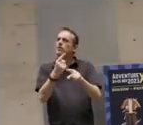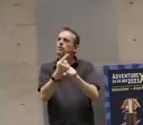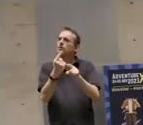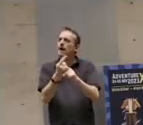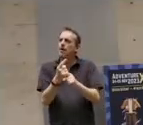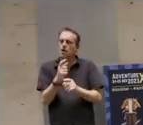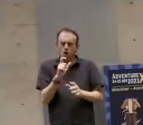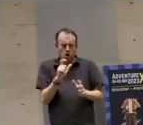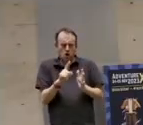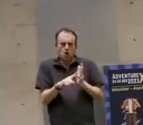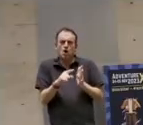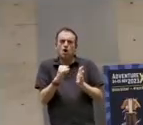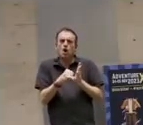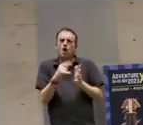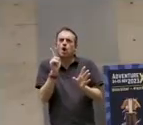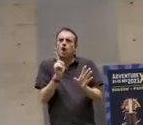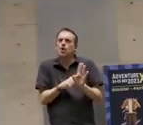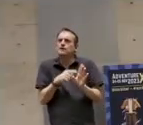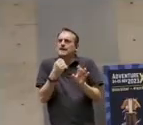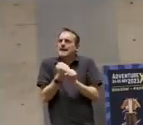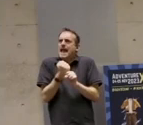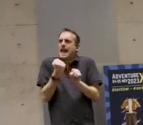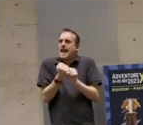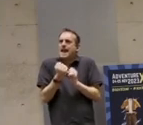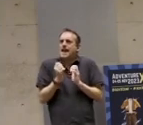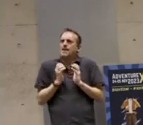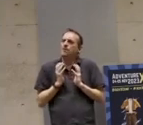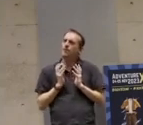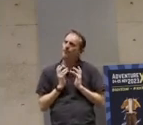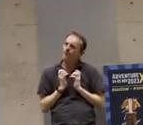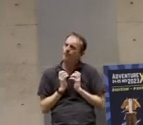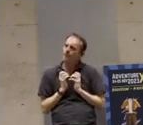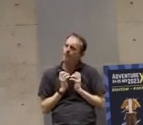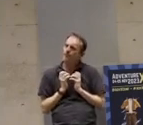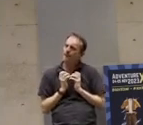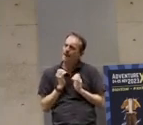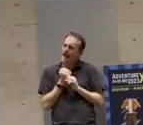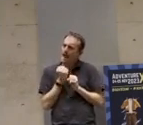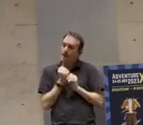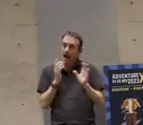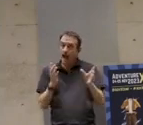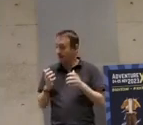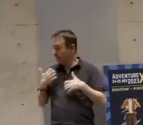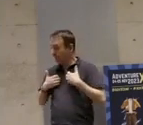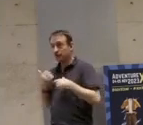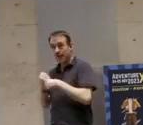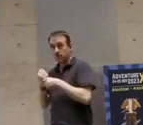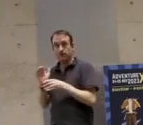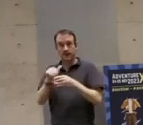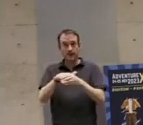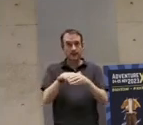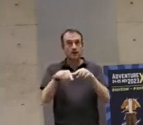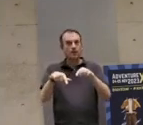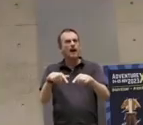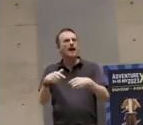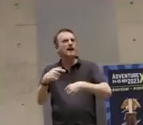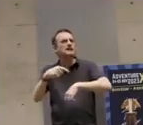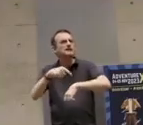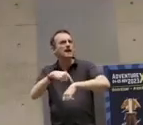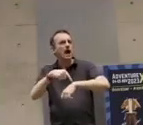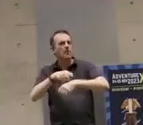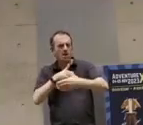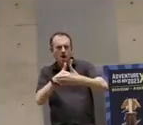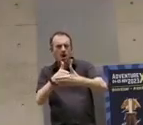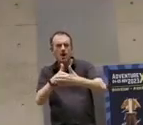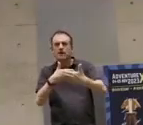indeed, adventure should fit absolutely into the cozy game movement. People who want to play games in which time doesn't matter, and in which you